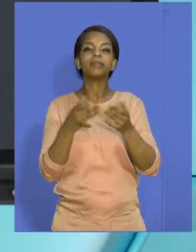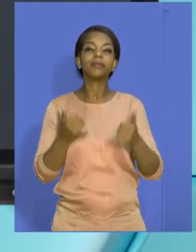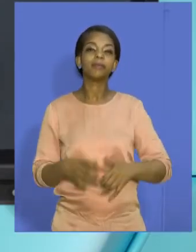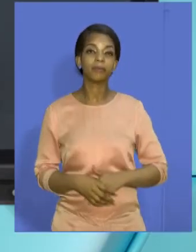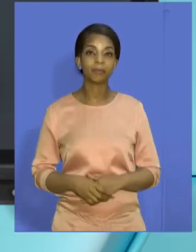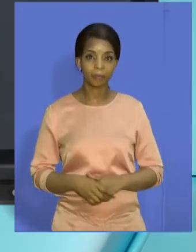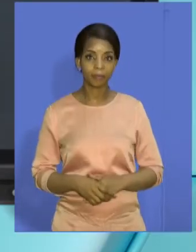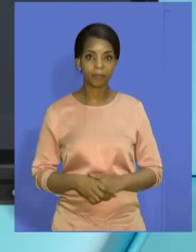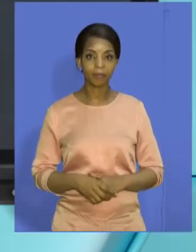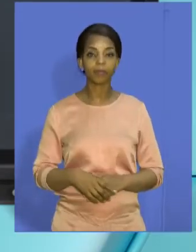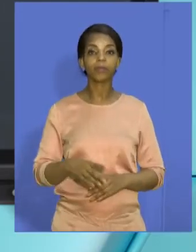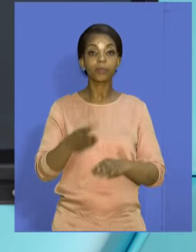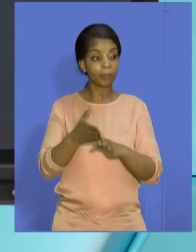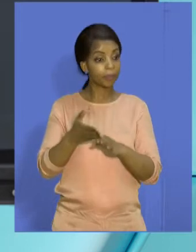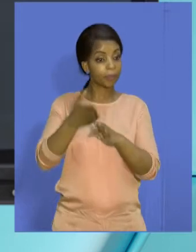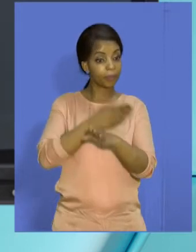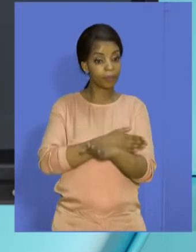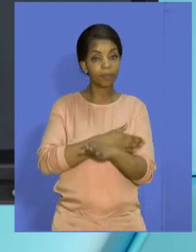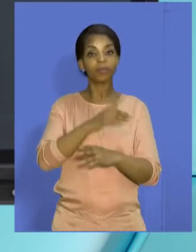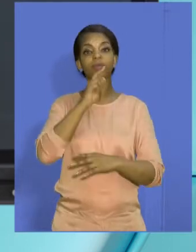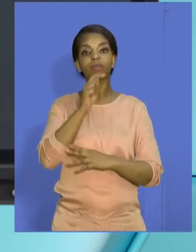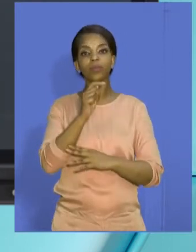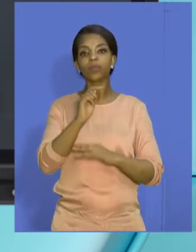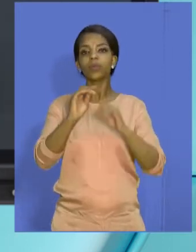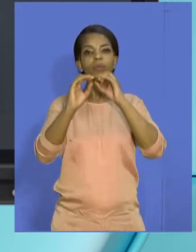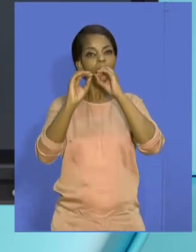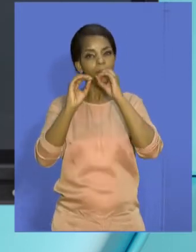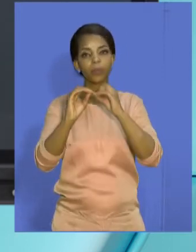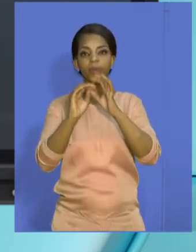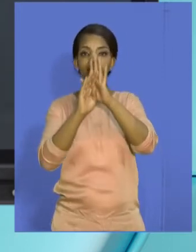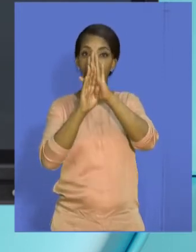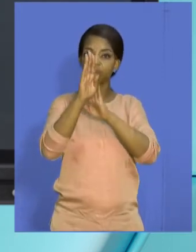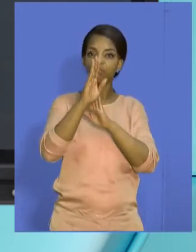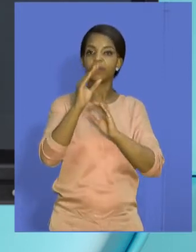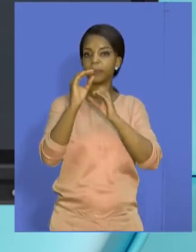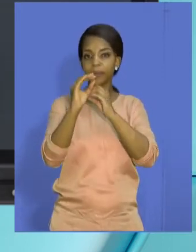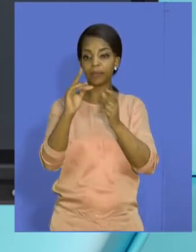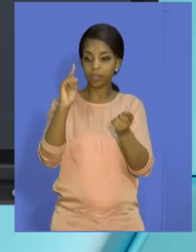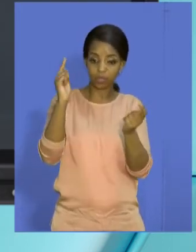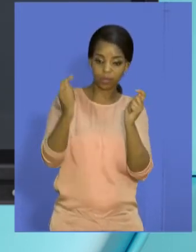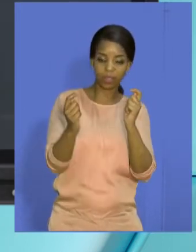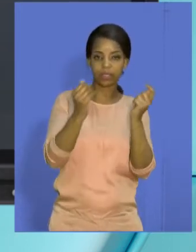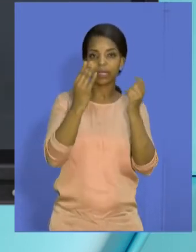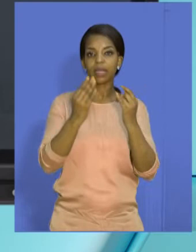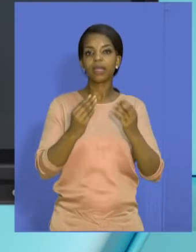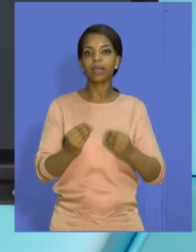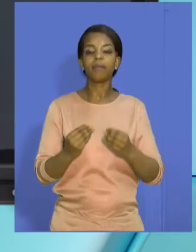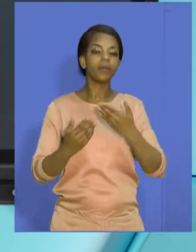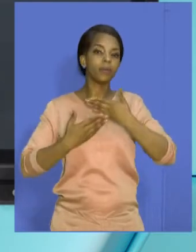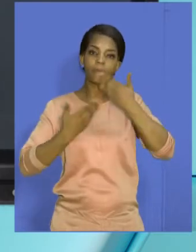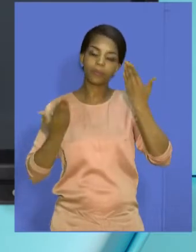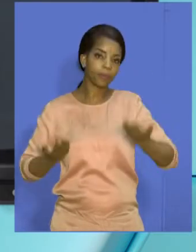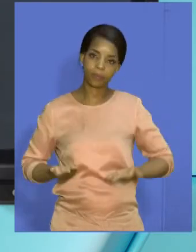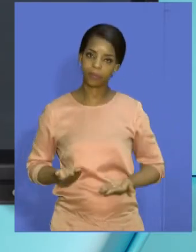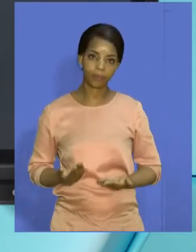was definitely no growth, right? There was no change in the number of steps that this person walked in